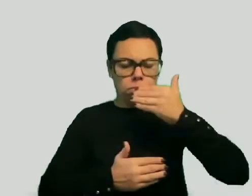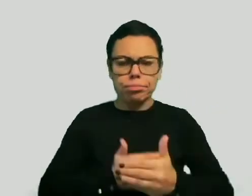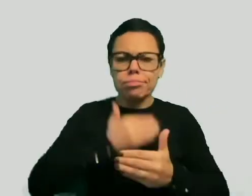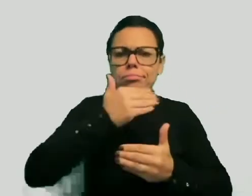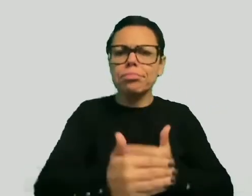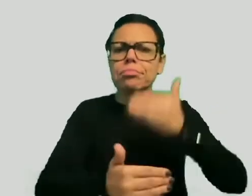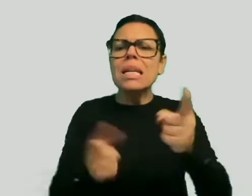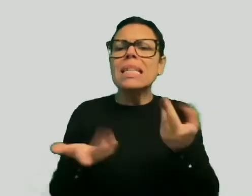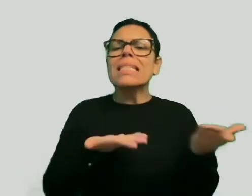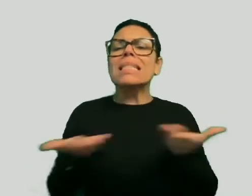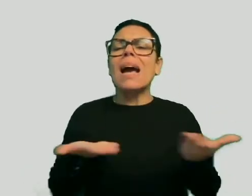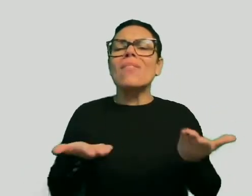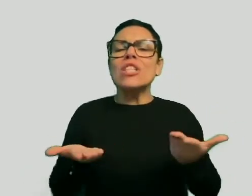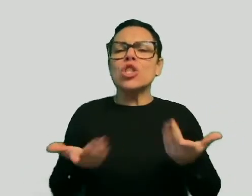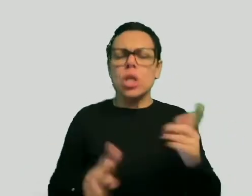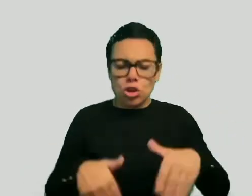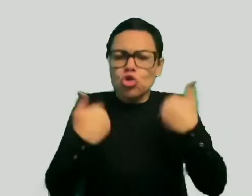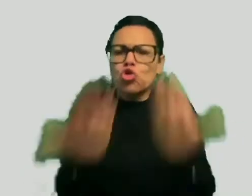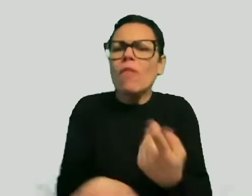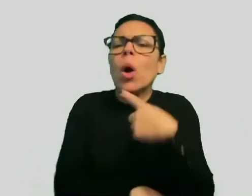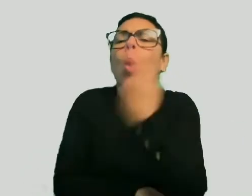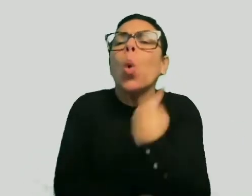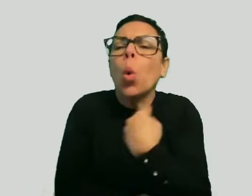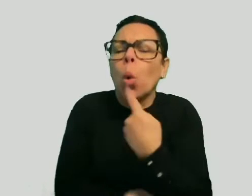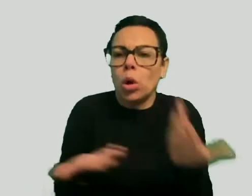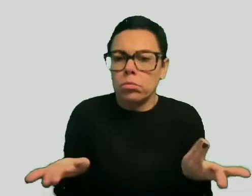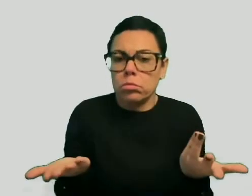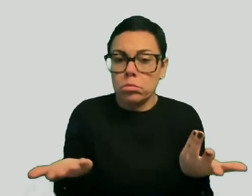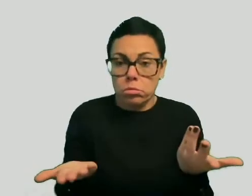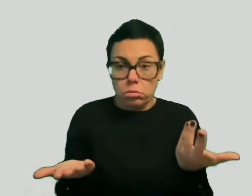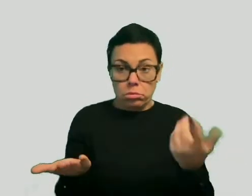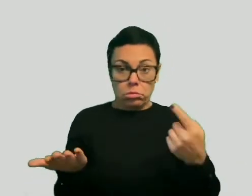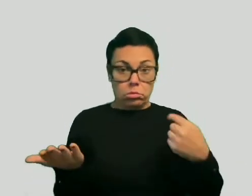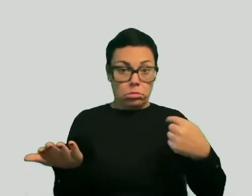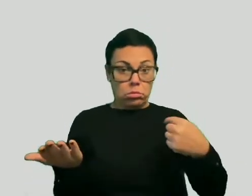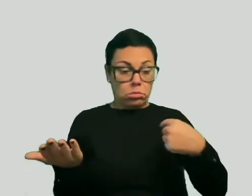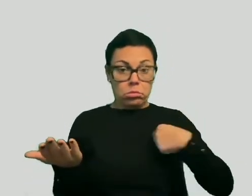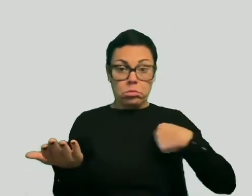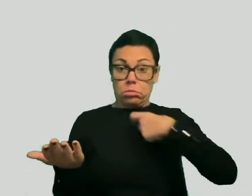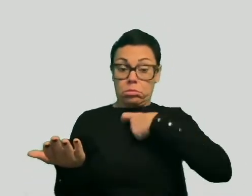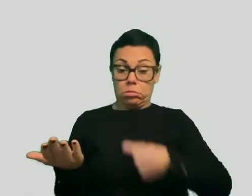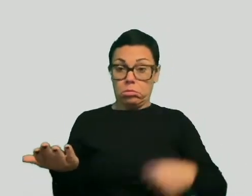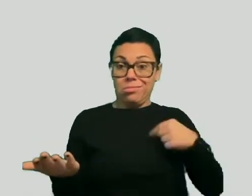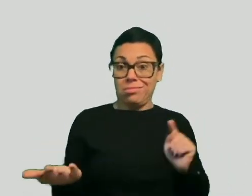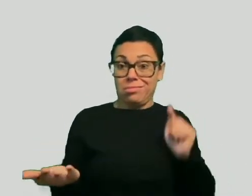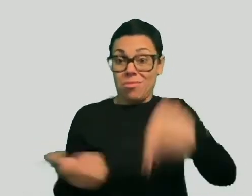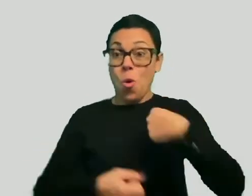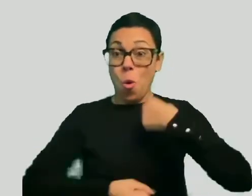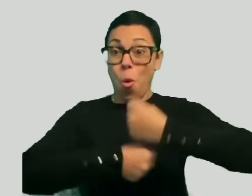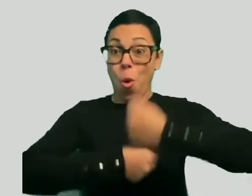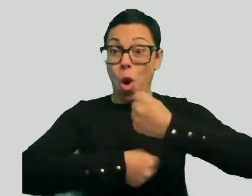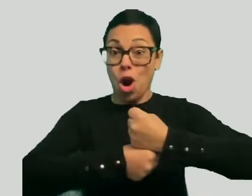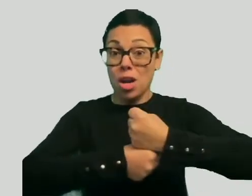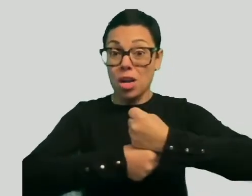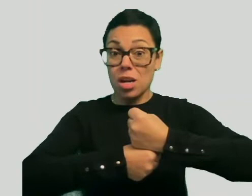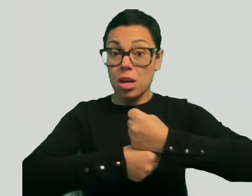contracting, are impacted and are relevant from a gender equality perspective. So they are impacted, they are the direct impact